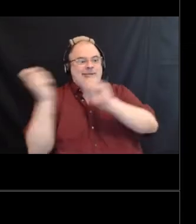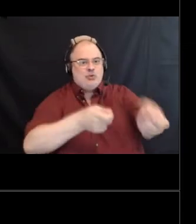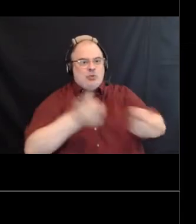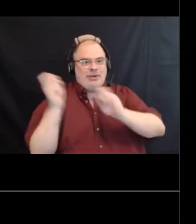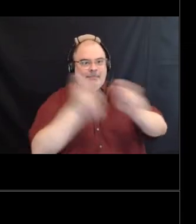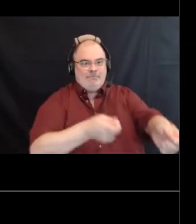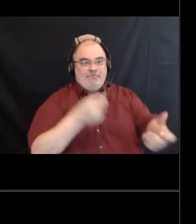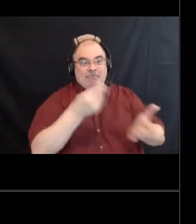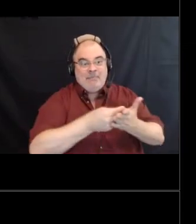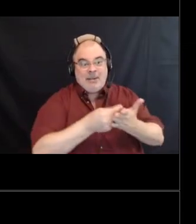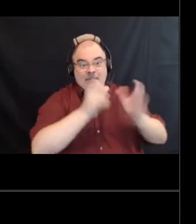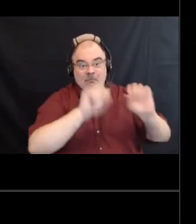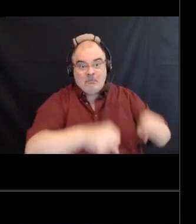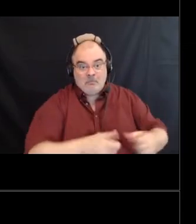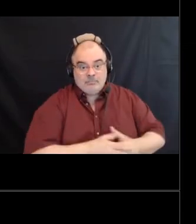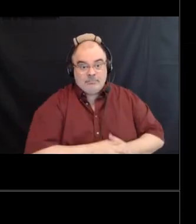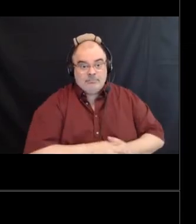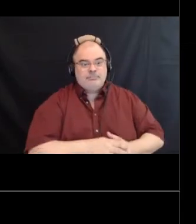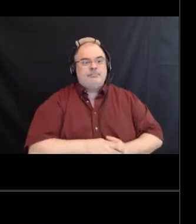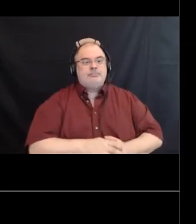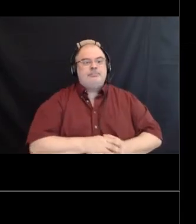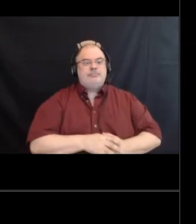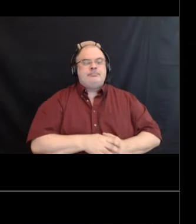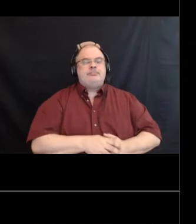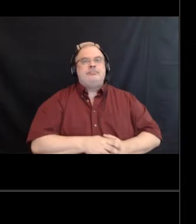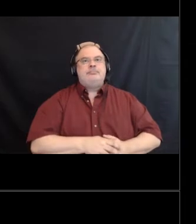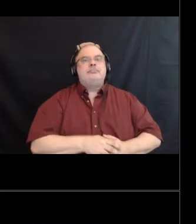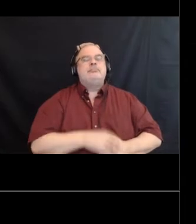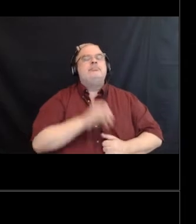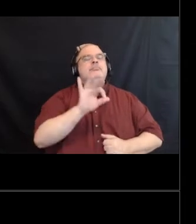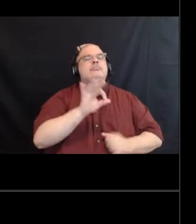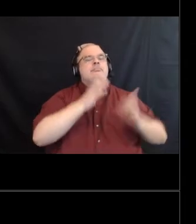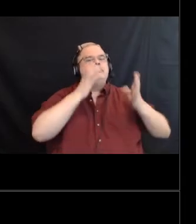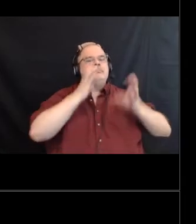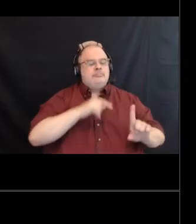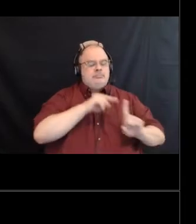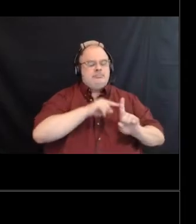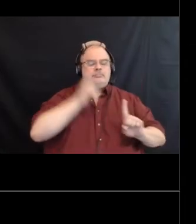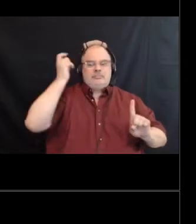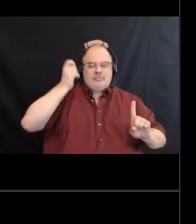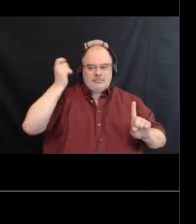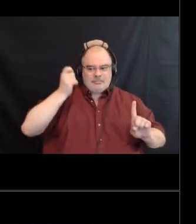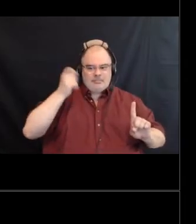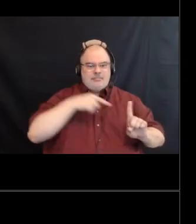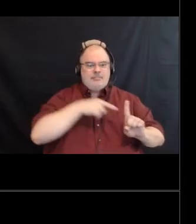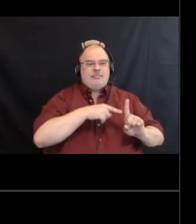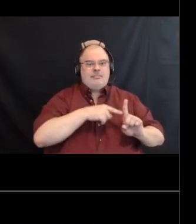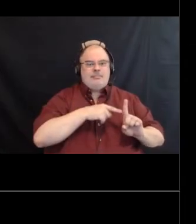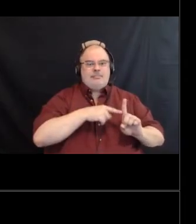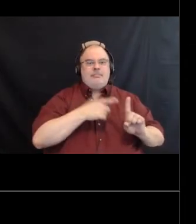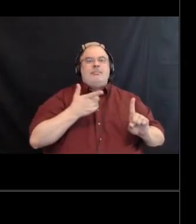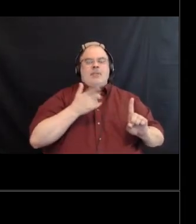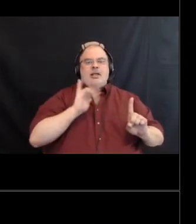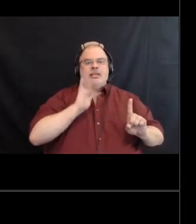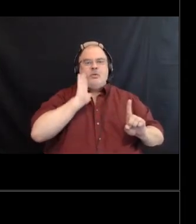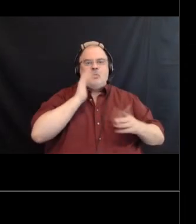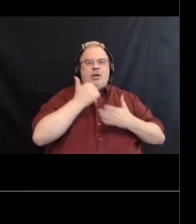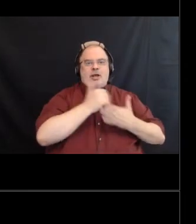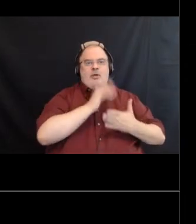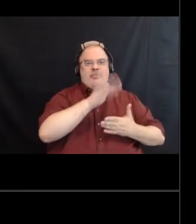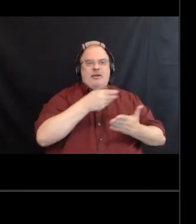directly. And then also people that are on benefits, they can use this account instead of being in a spin down situation.